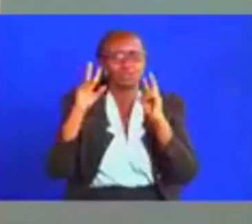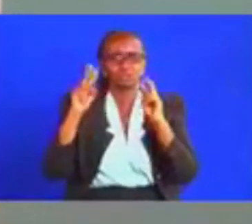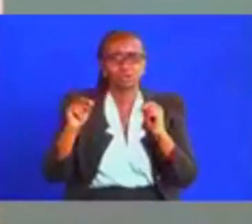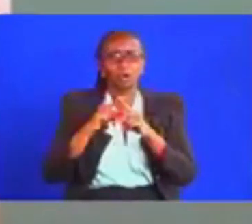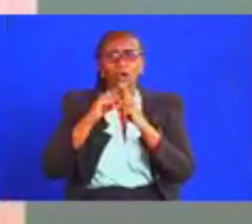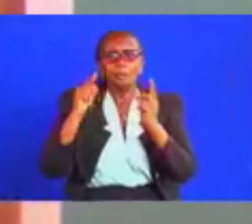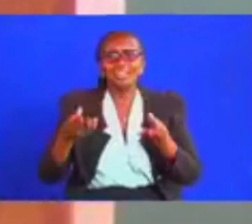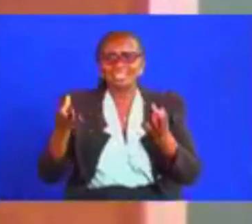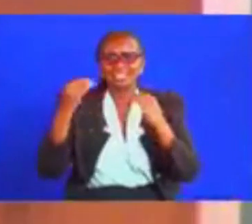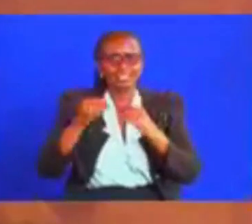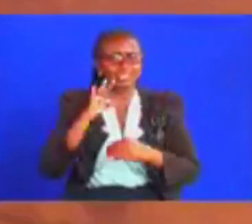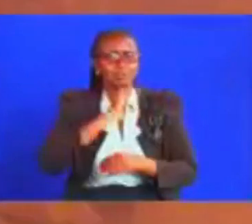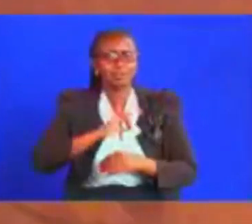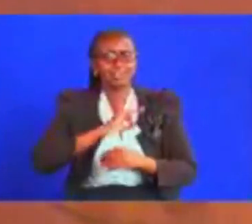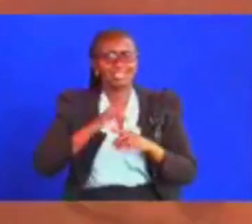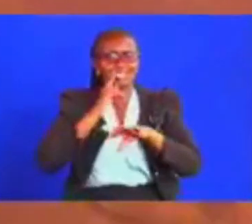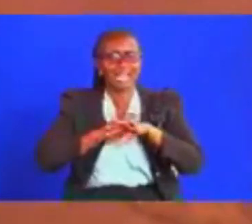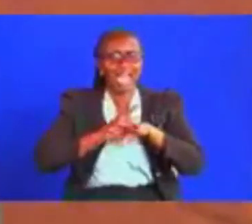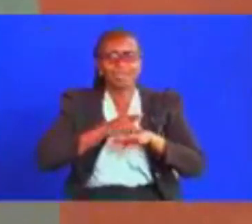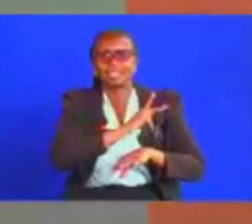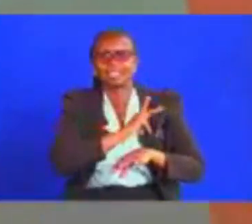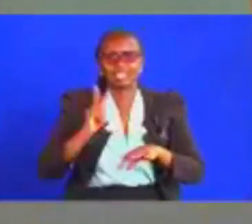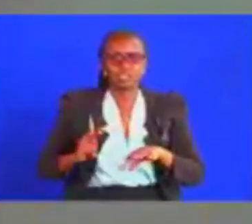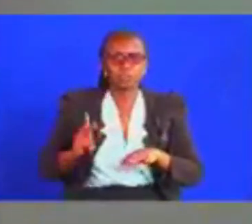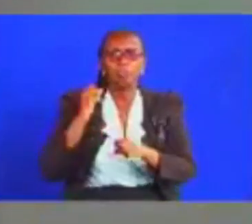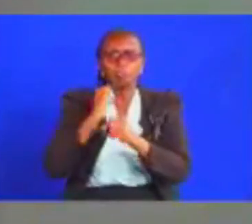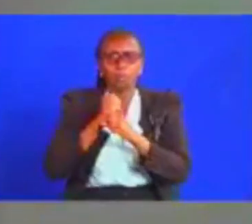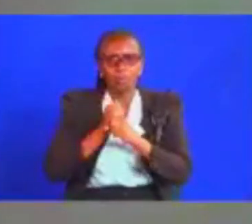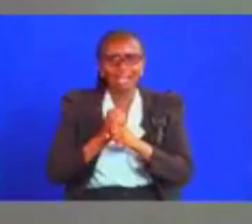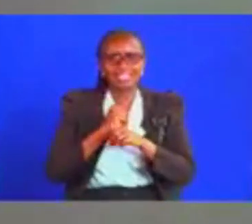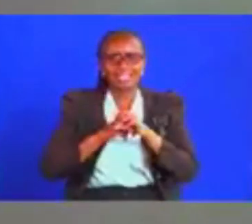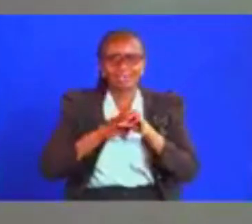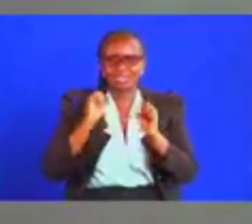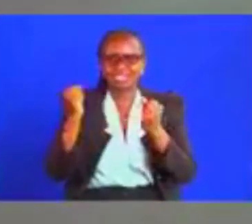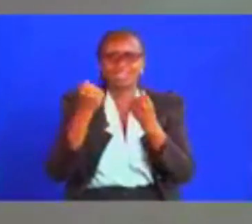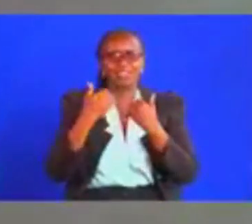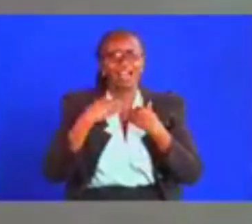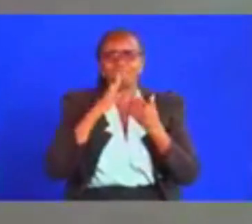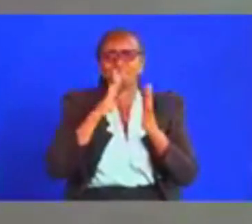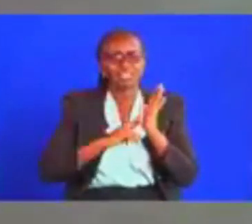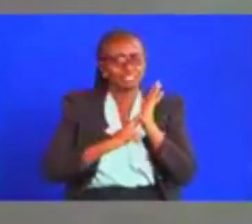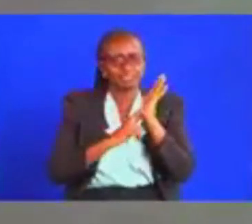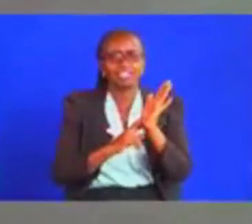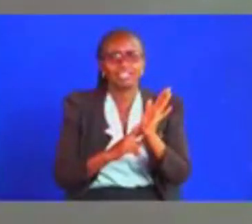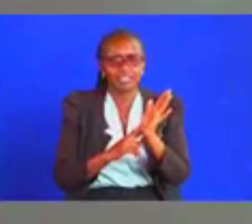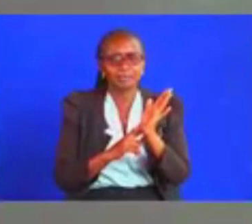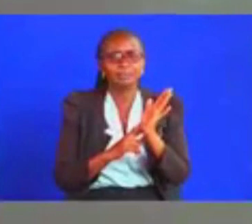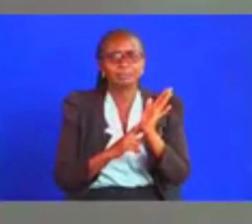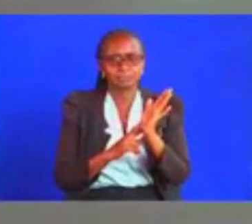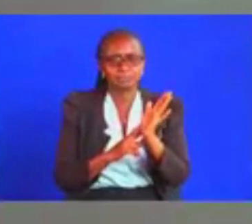is only profitable as a kingdom mystery if and when the Savior has been revealed.